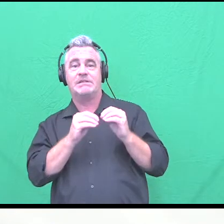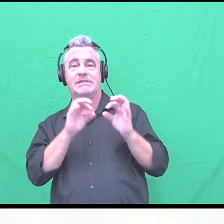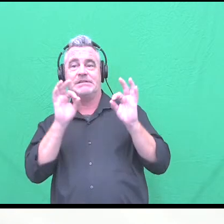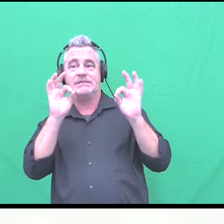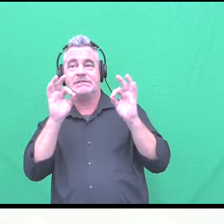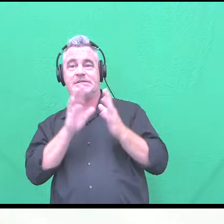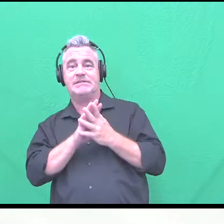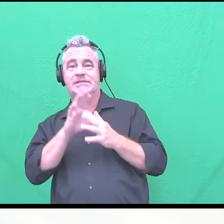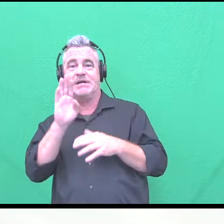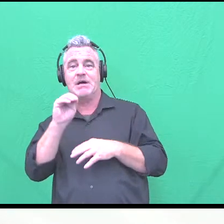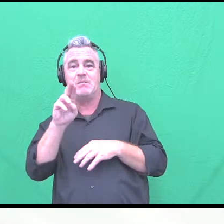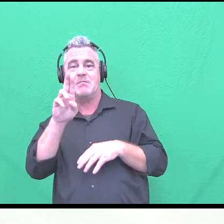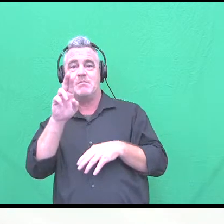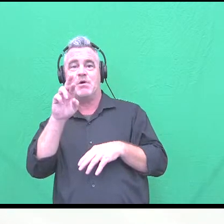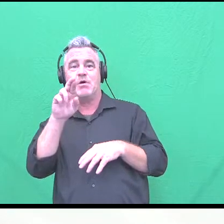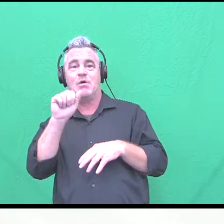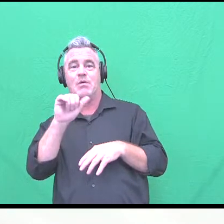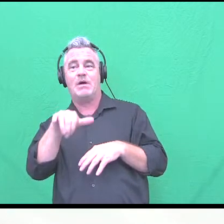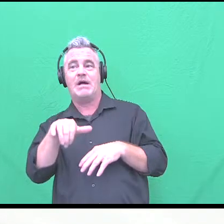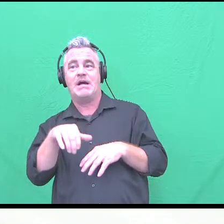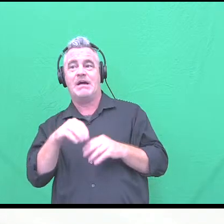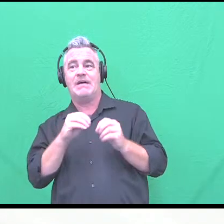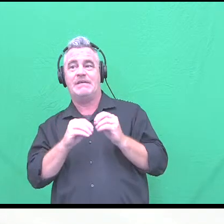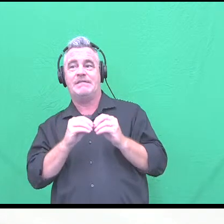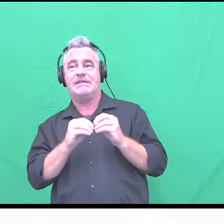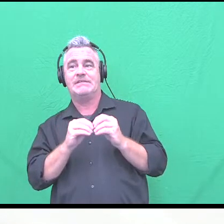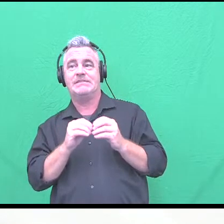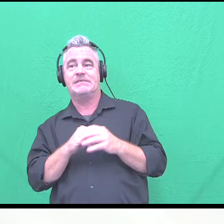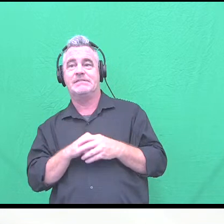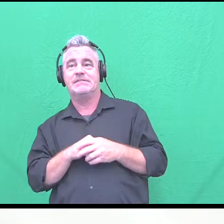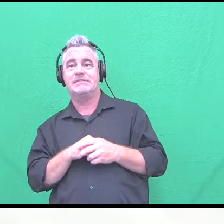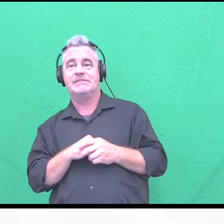Dr. Murray. All right.